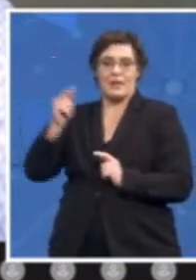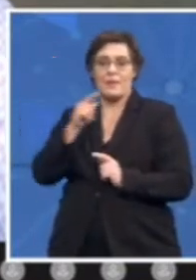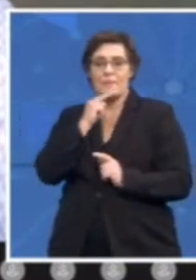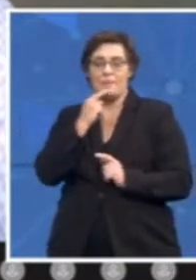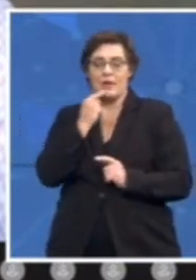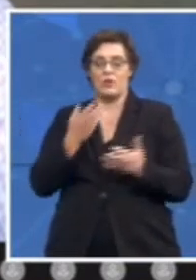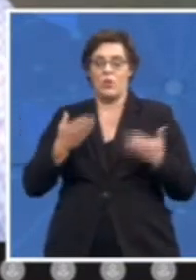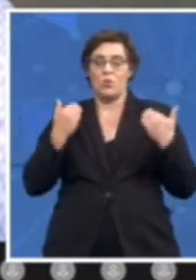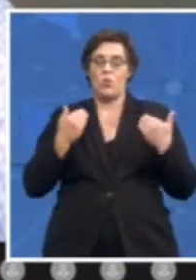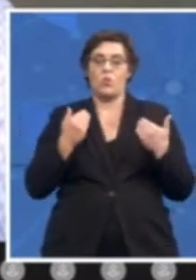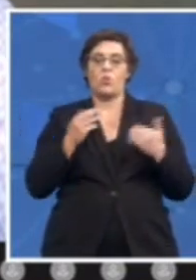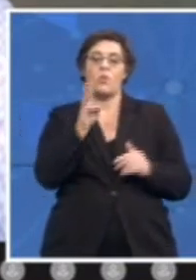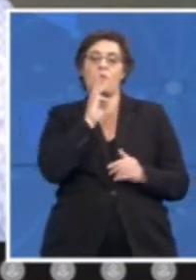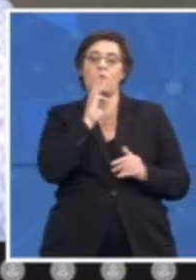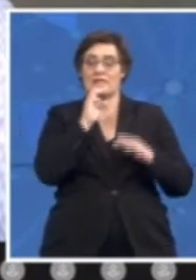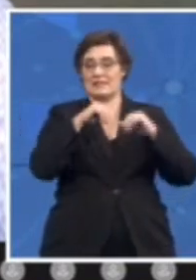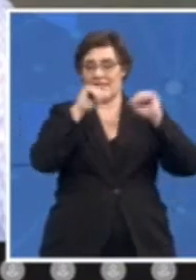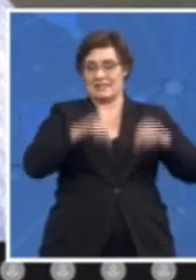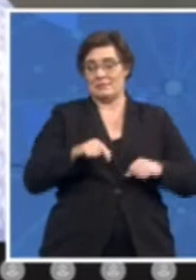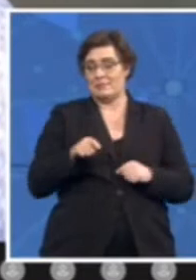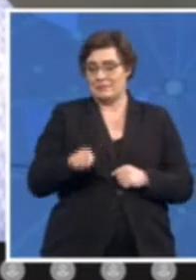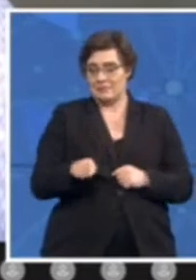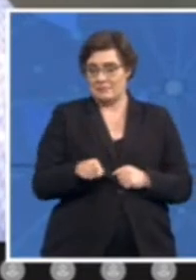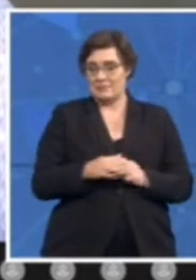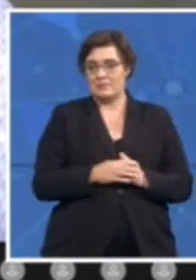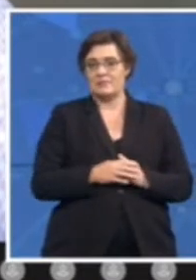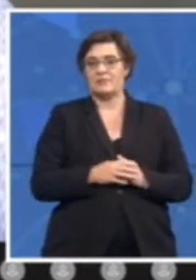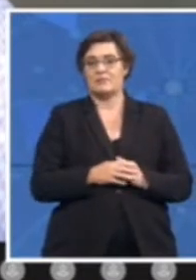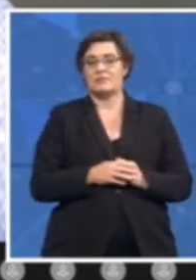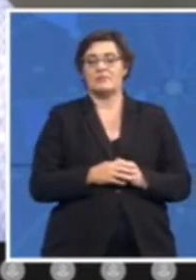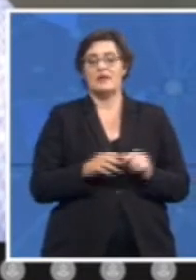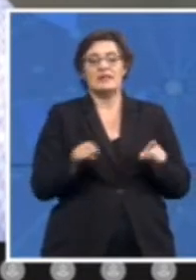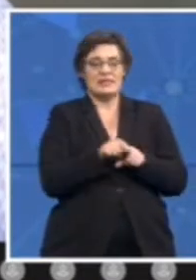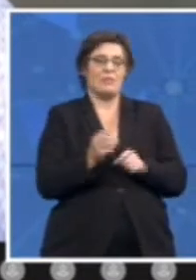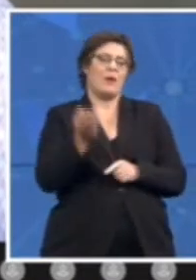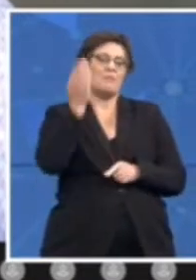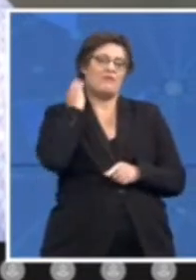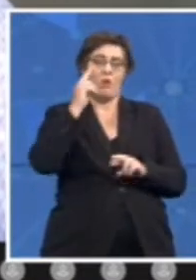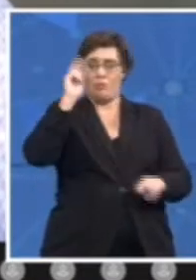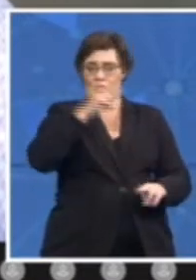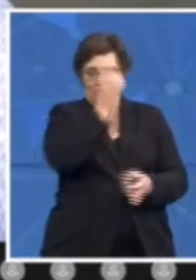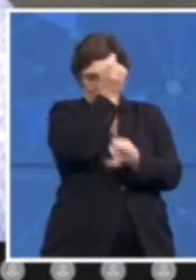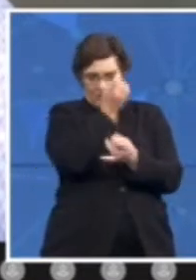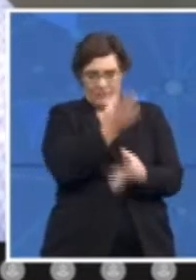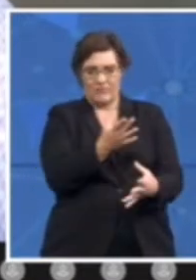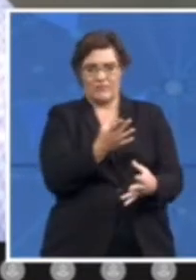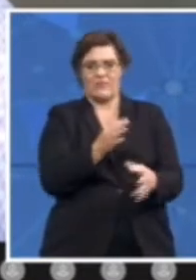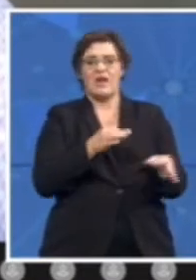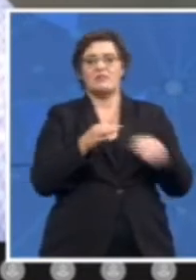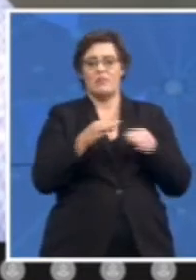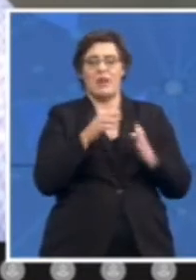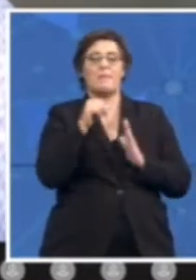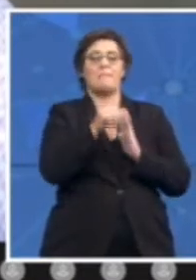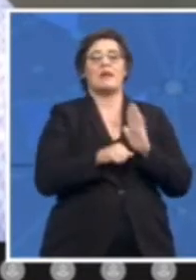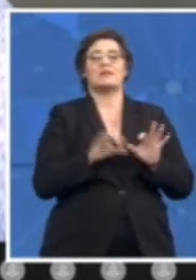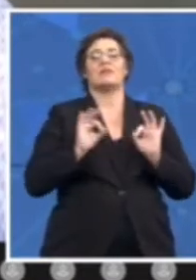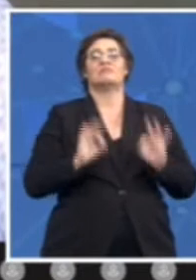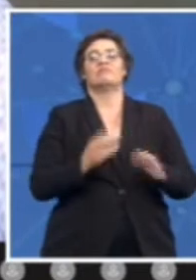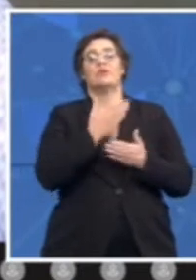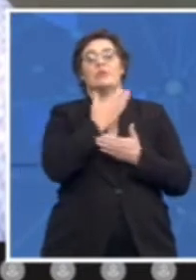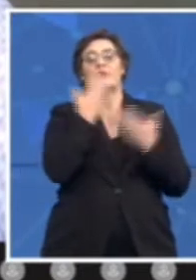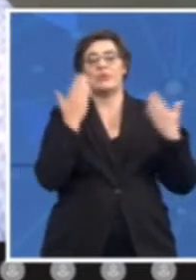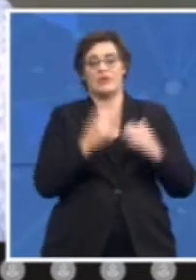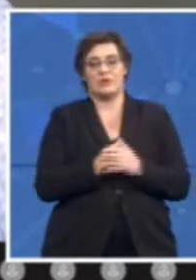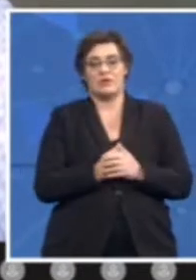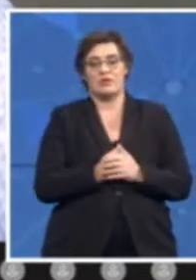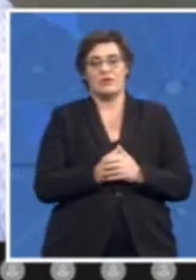as we explained in a previous briefing, have not been adequately maintained, that these cooling water systems do not function